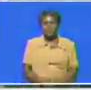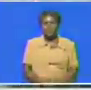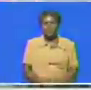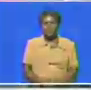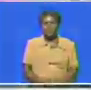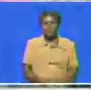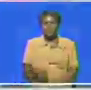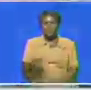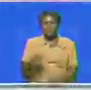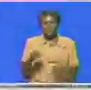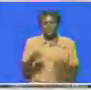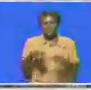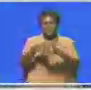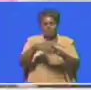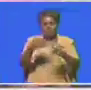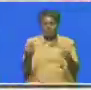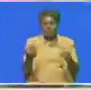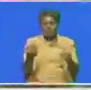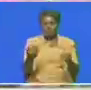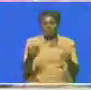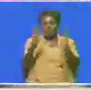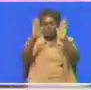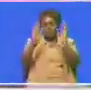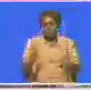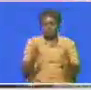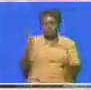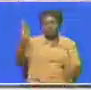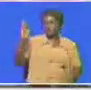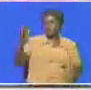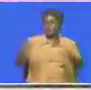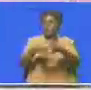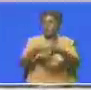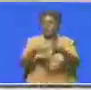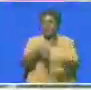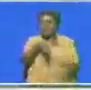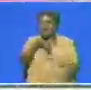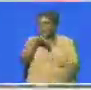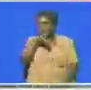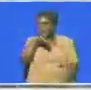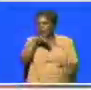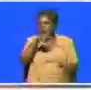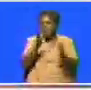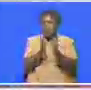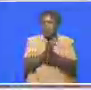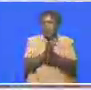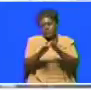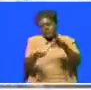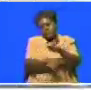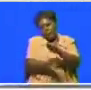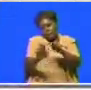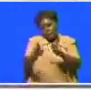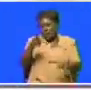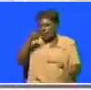It's the news of the withdrawal of key security members for NASA flag bearer Raila Odinga and his running mate